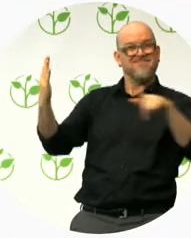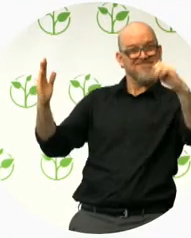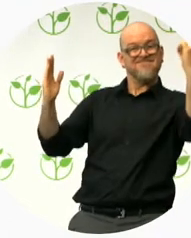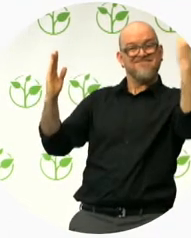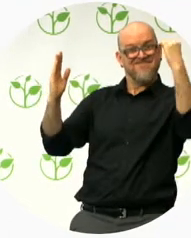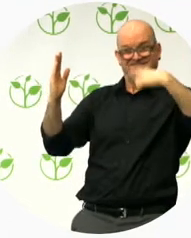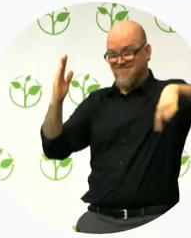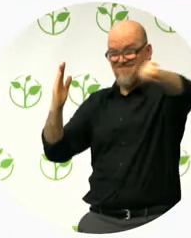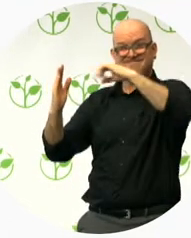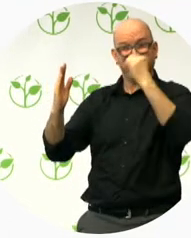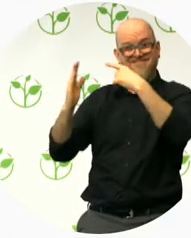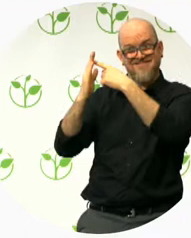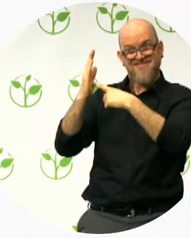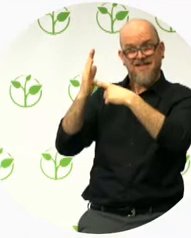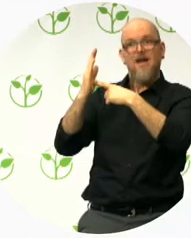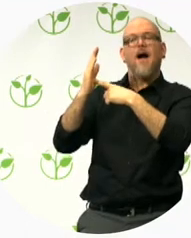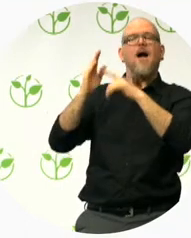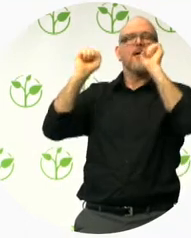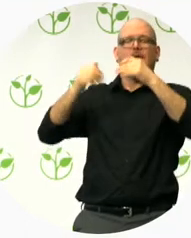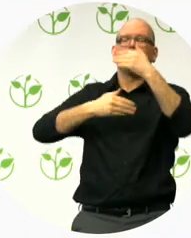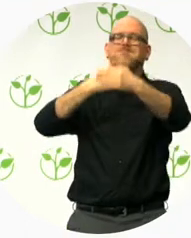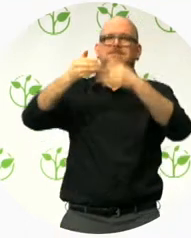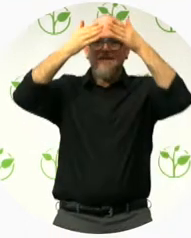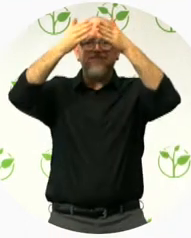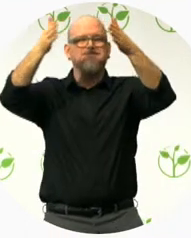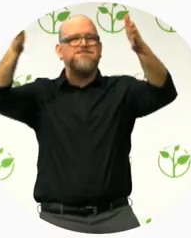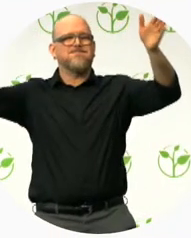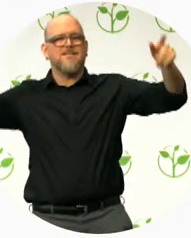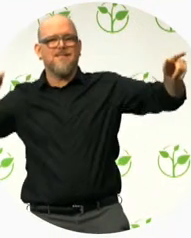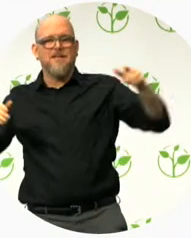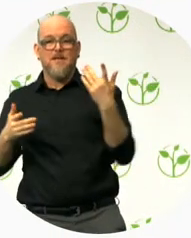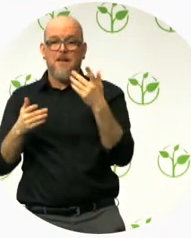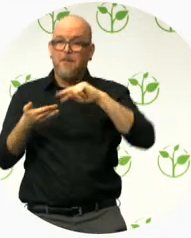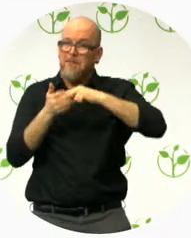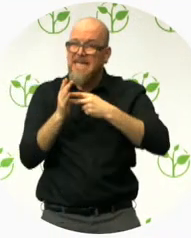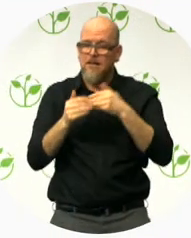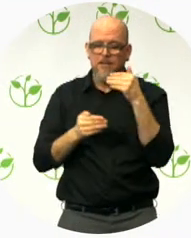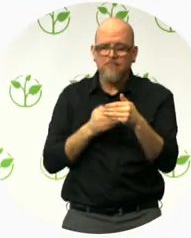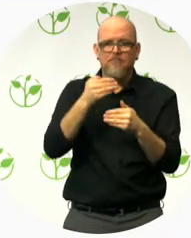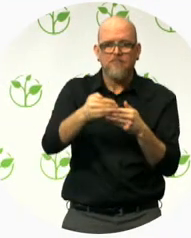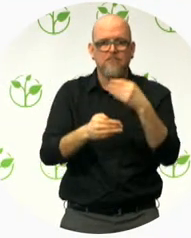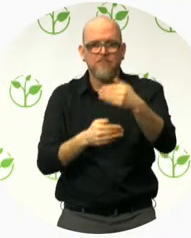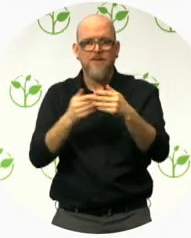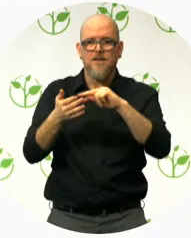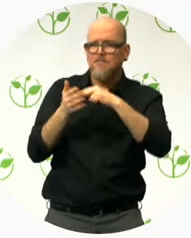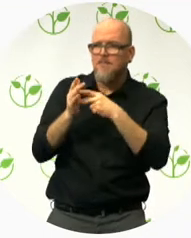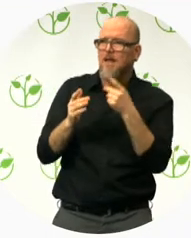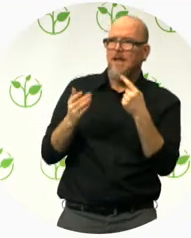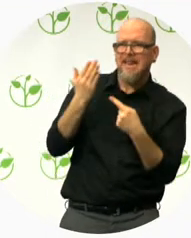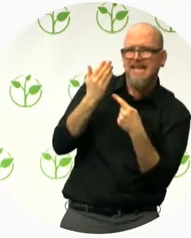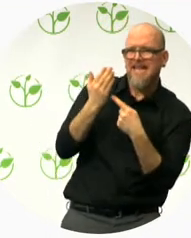innovative solutions. And we develop innovative solutions. We develop technology. So I go back to